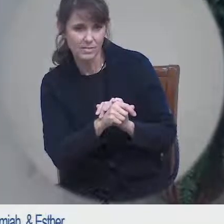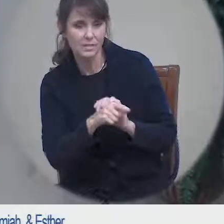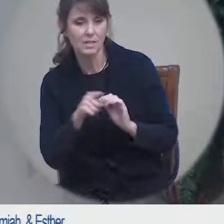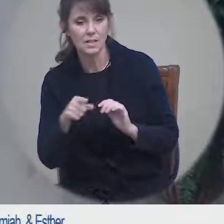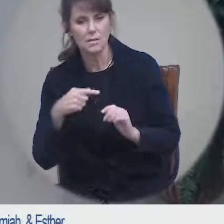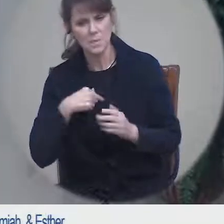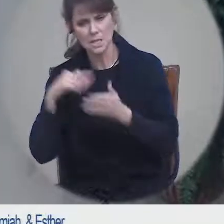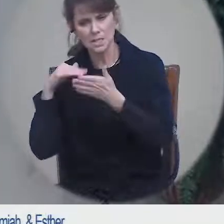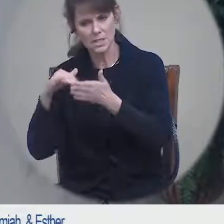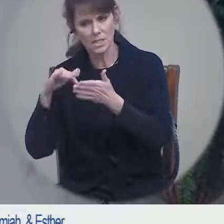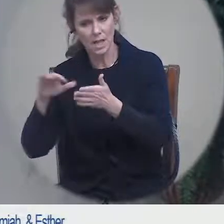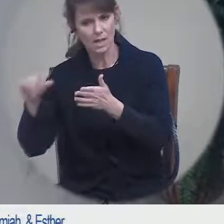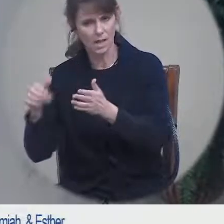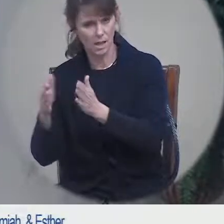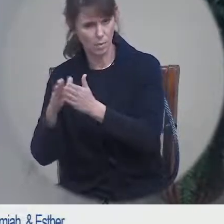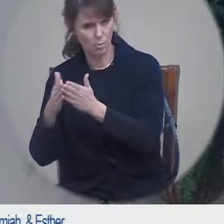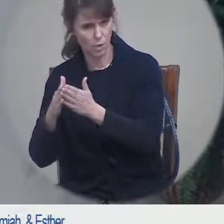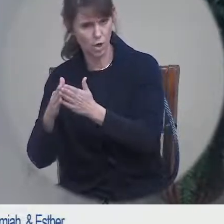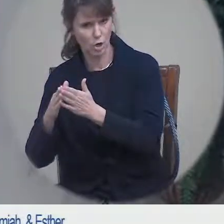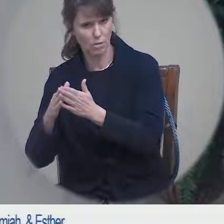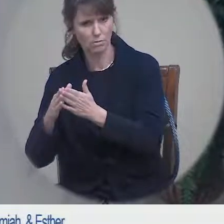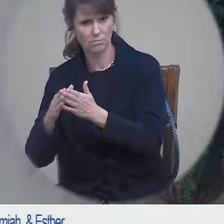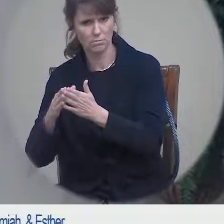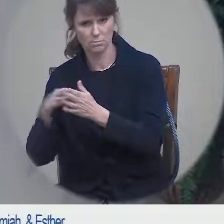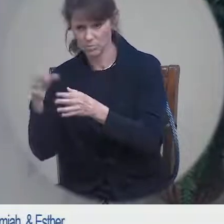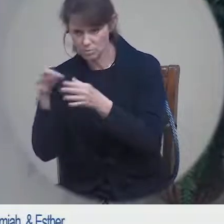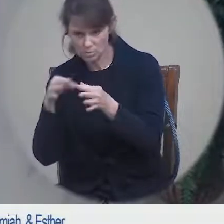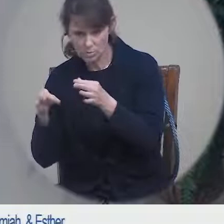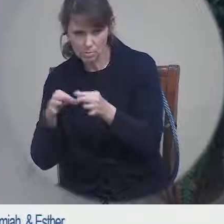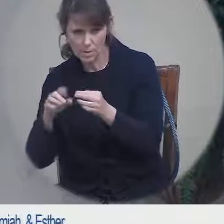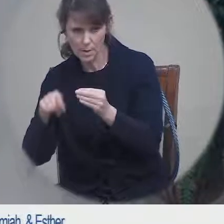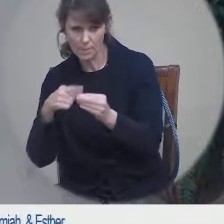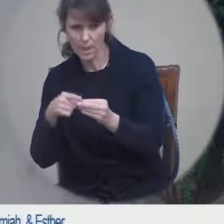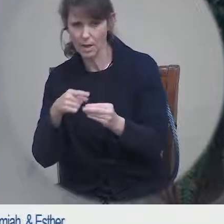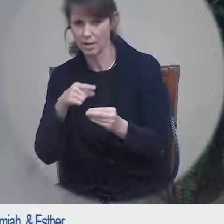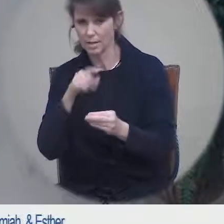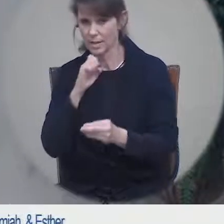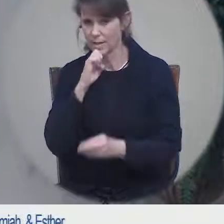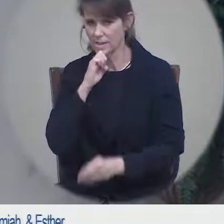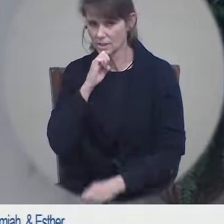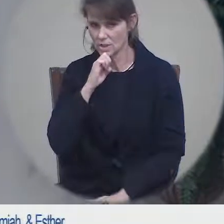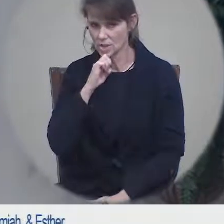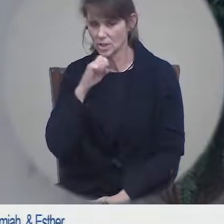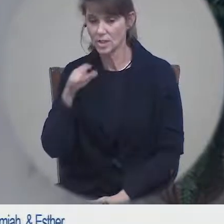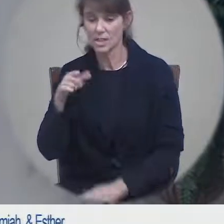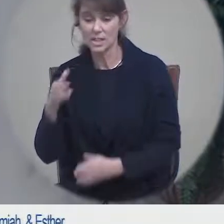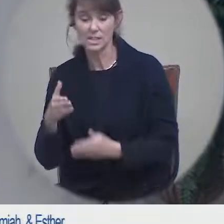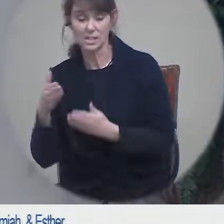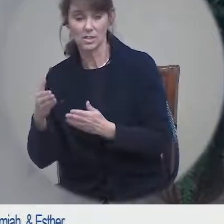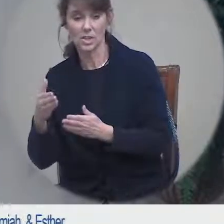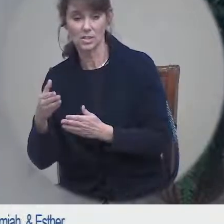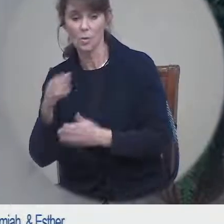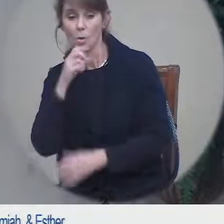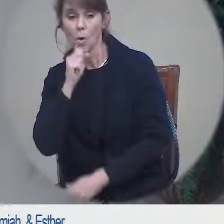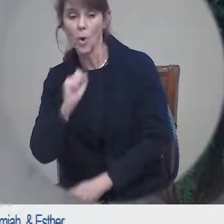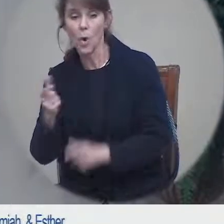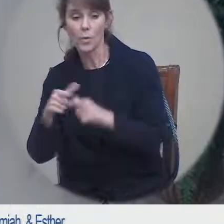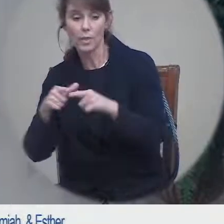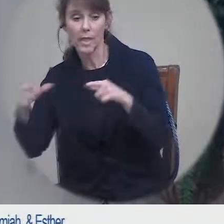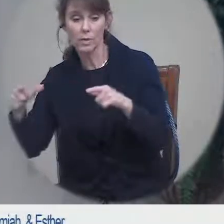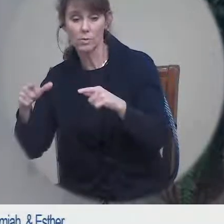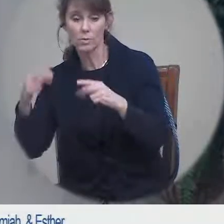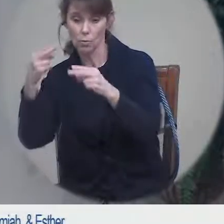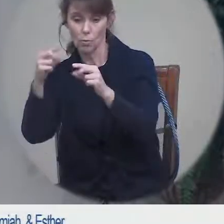who has done a very, very deep dive on Esther, who suggests that in the old Persian language, the word